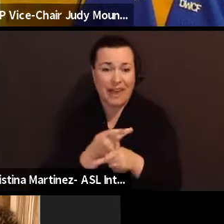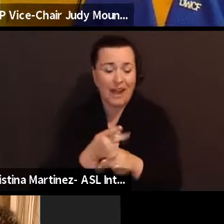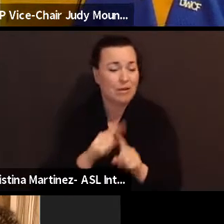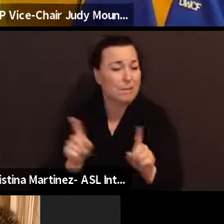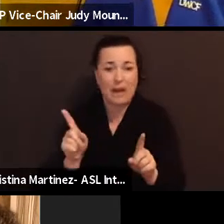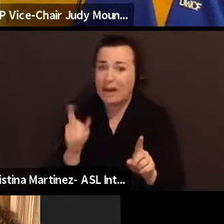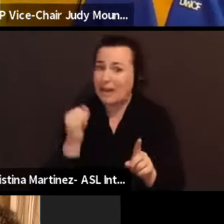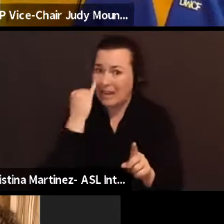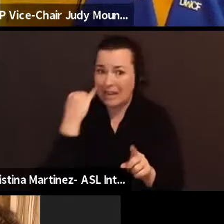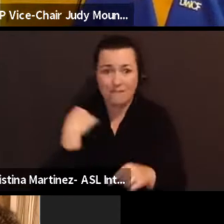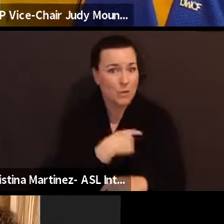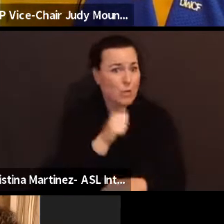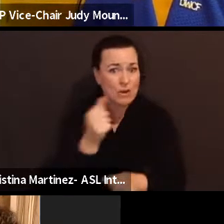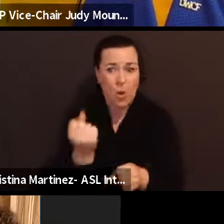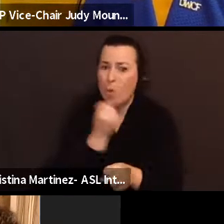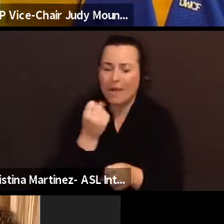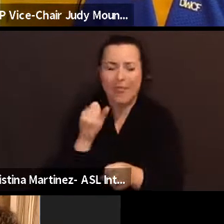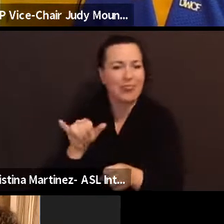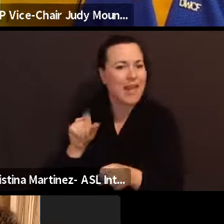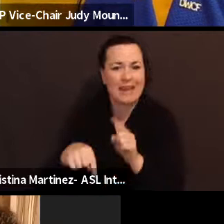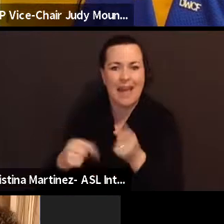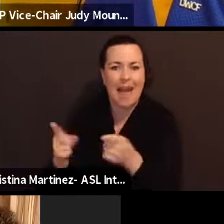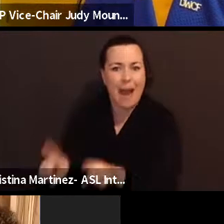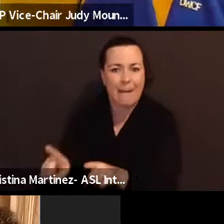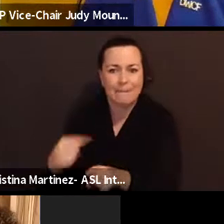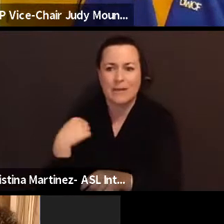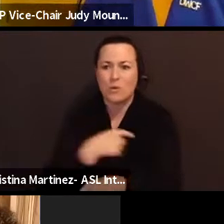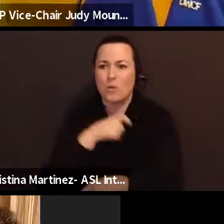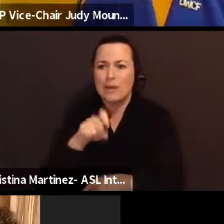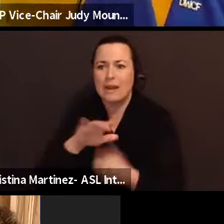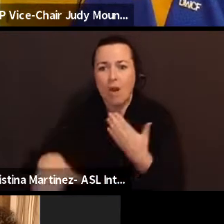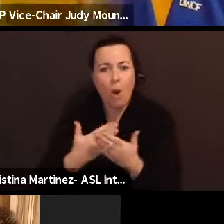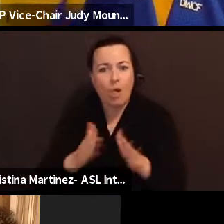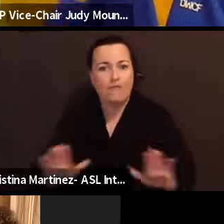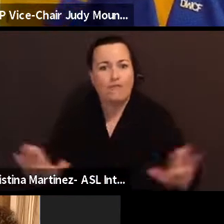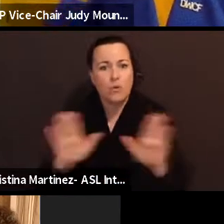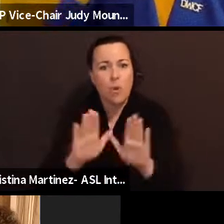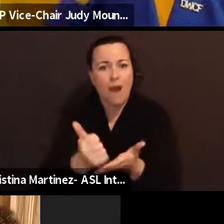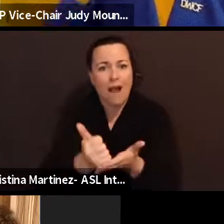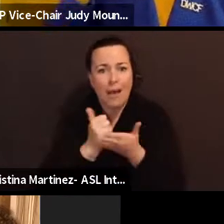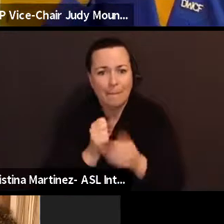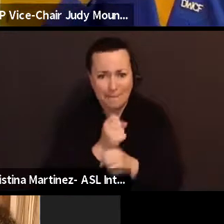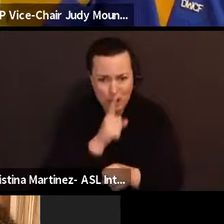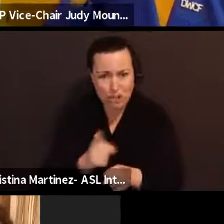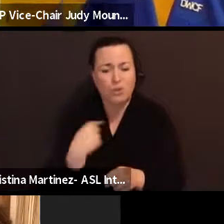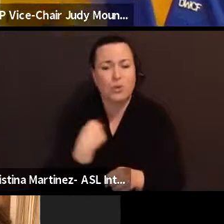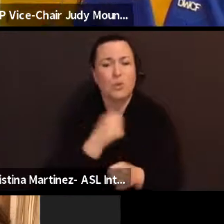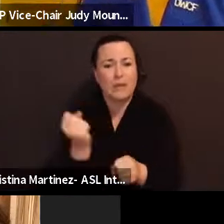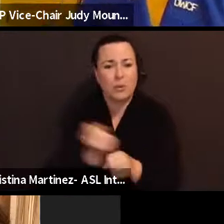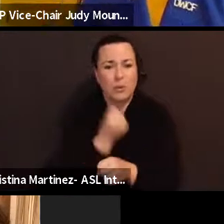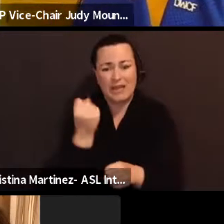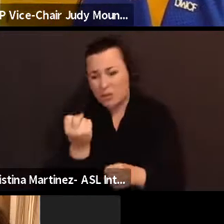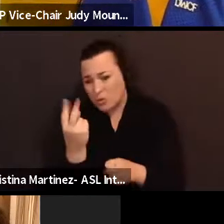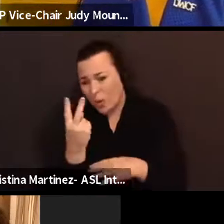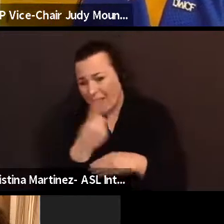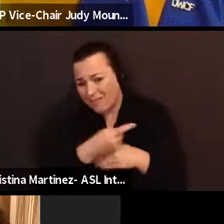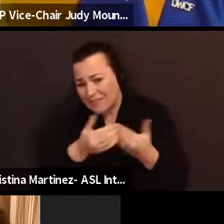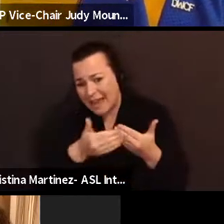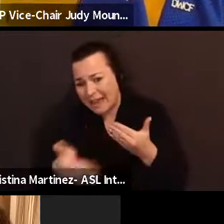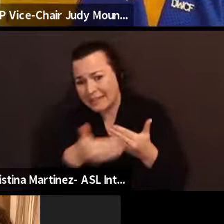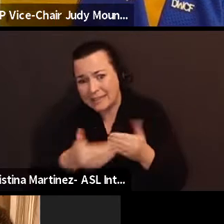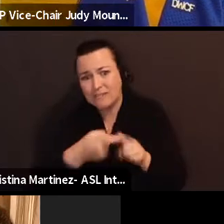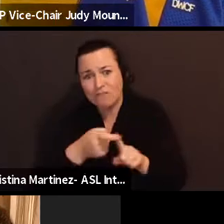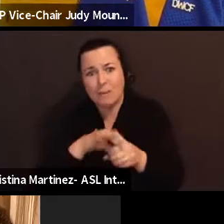of your help to make sure that we win. We are just 12 days out from Election Day, and as the Congresswoman said, if we